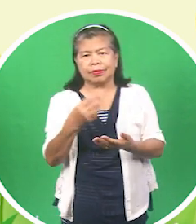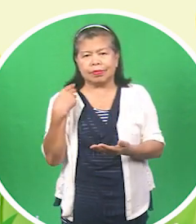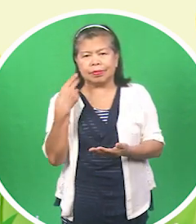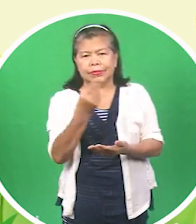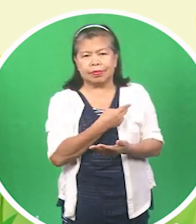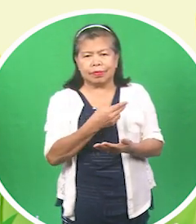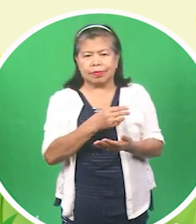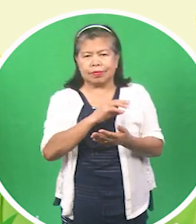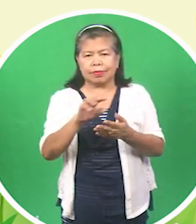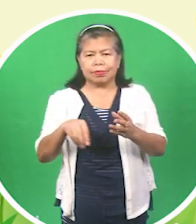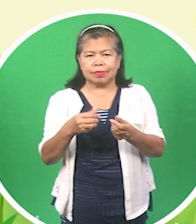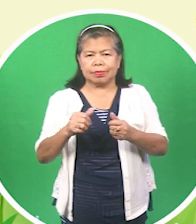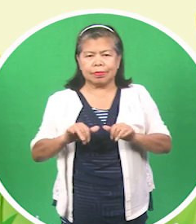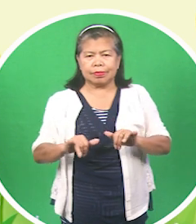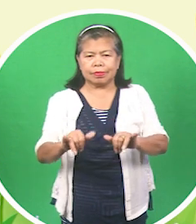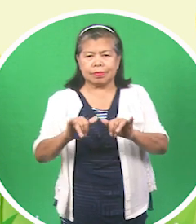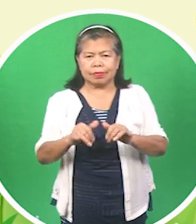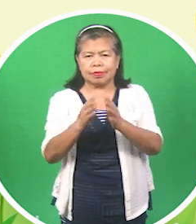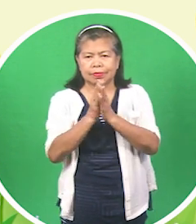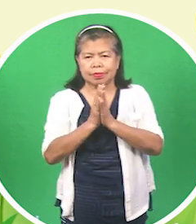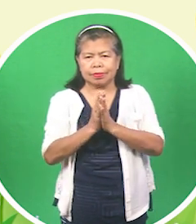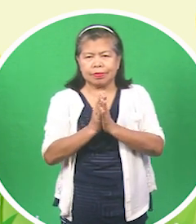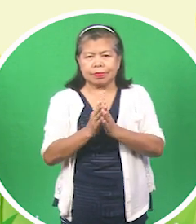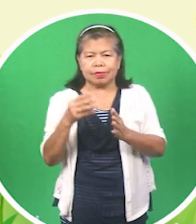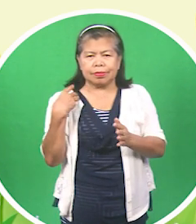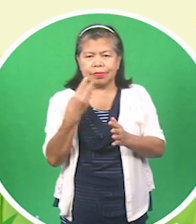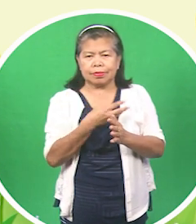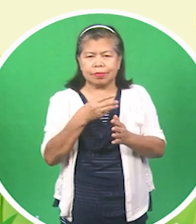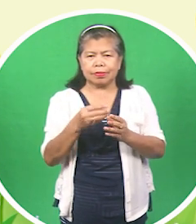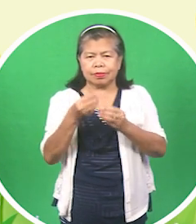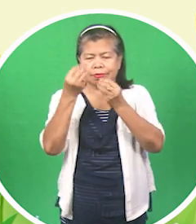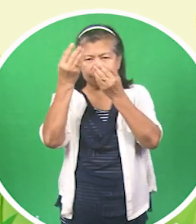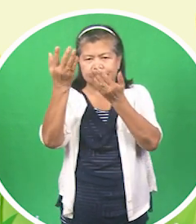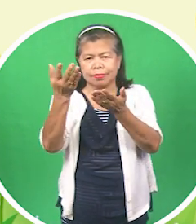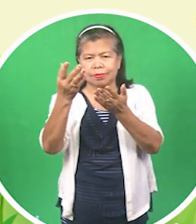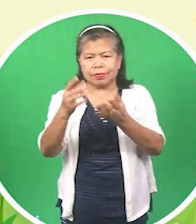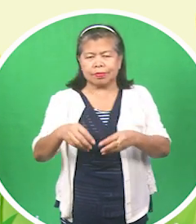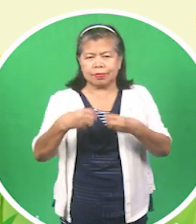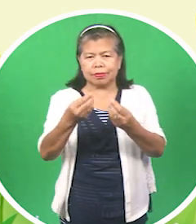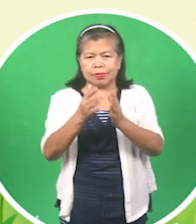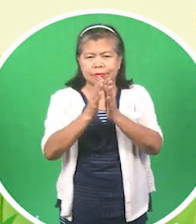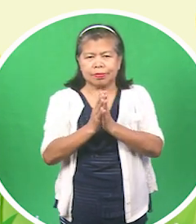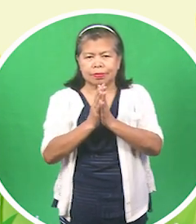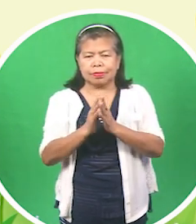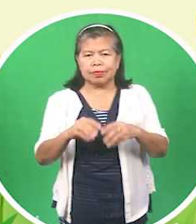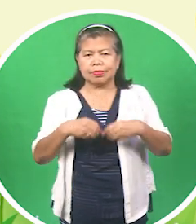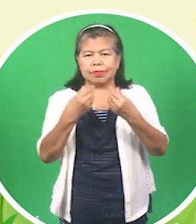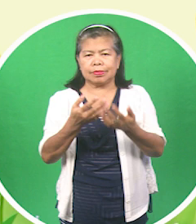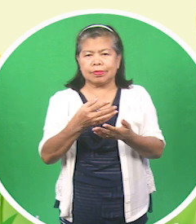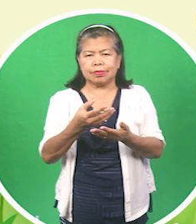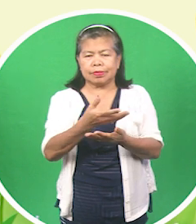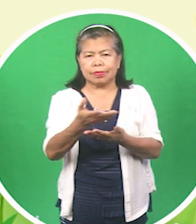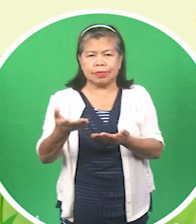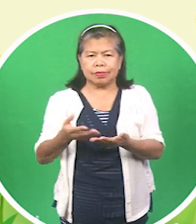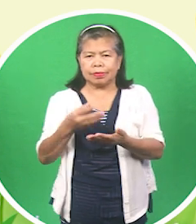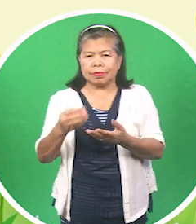being with us throughout each day and night. We say sorry to God when we fail to do good